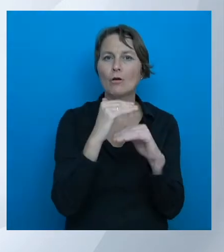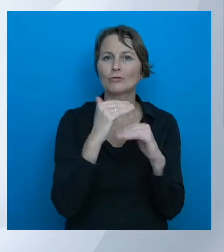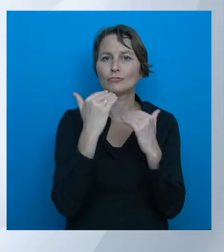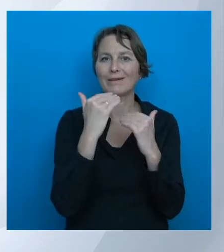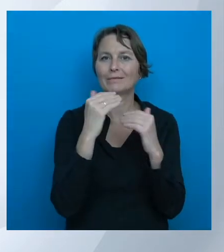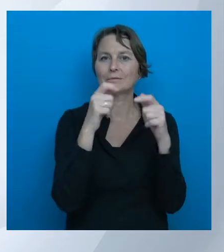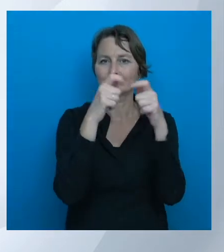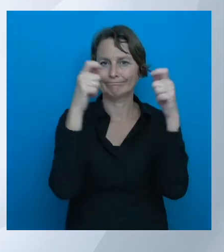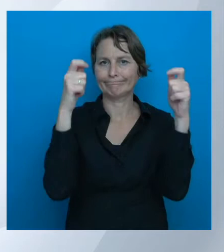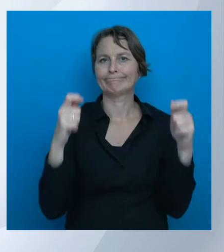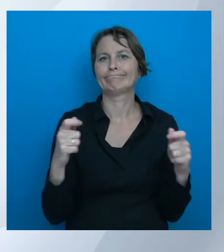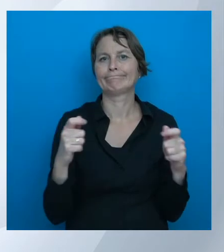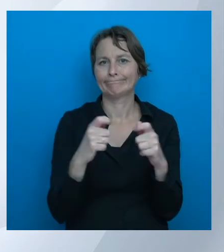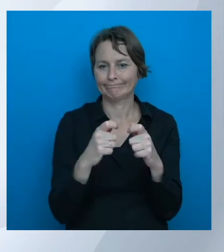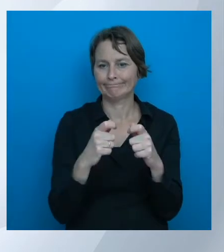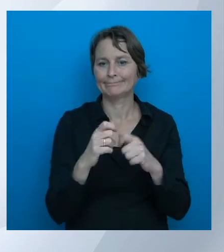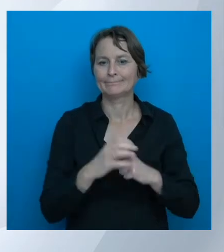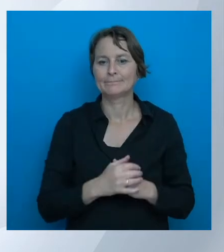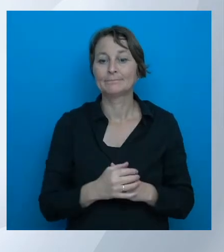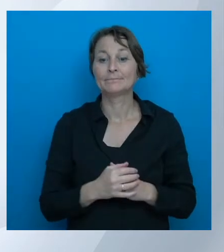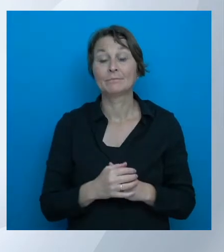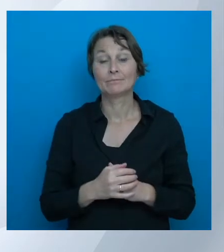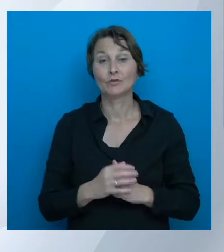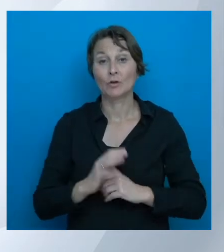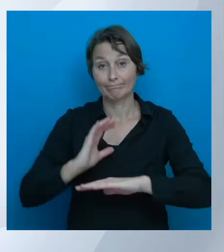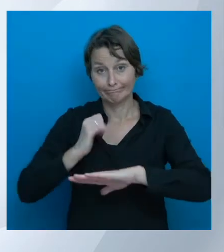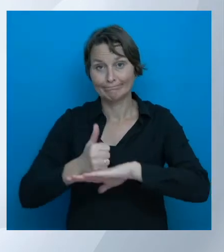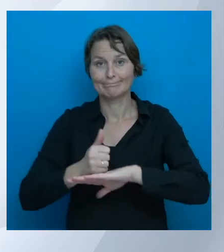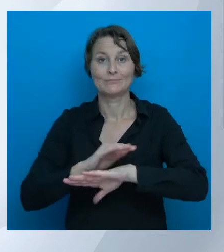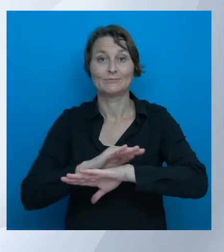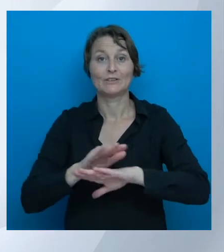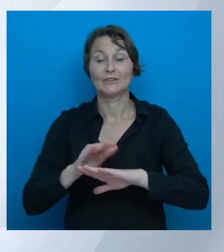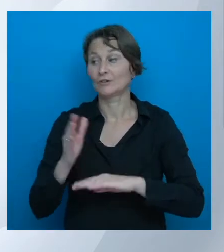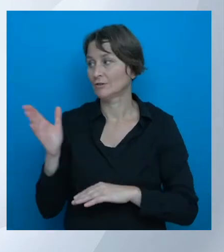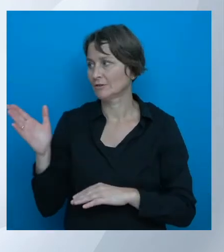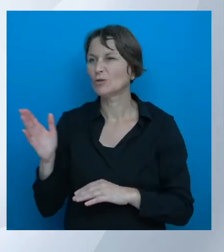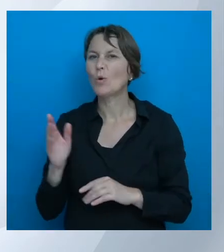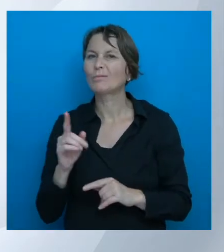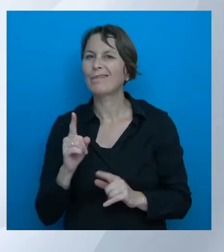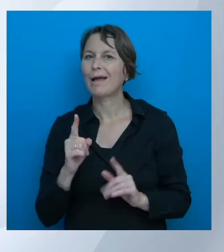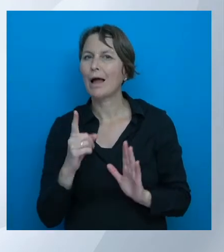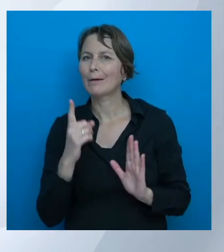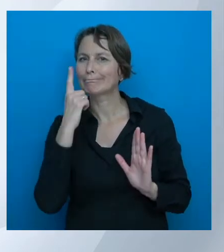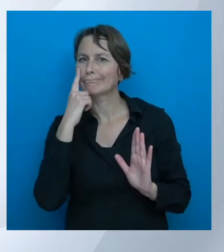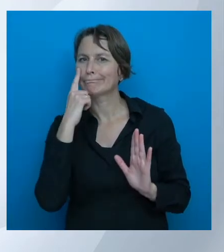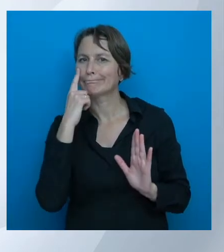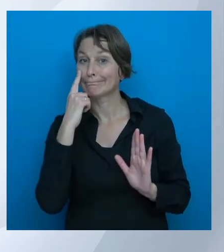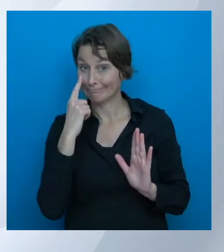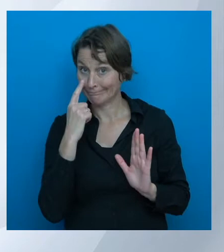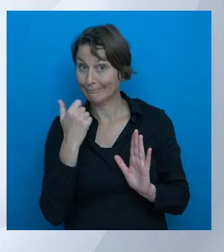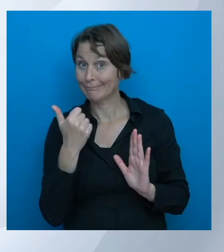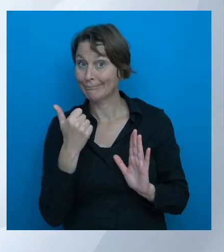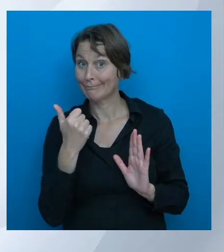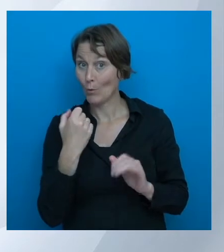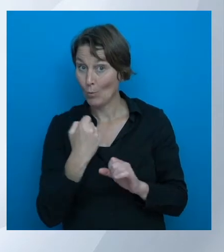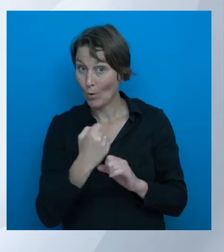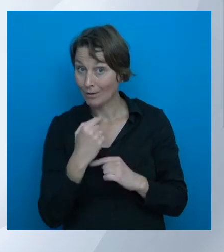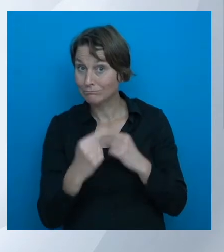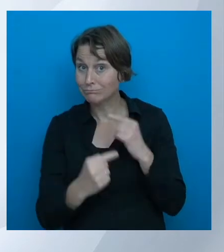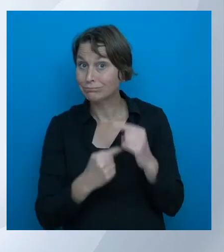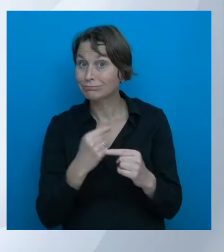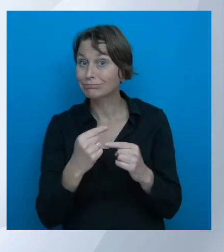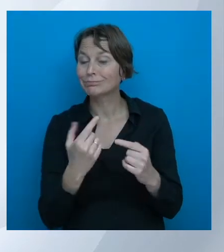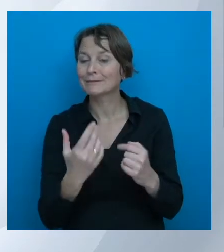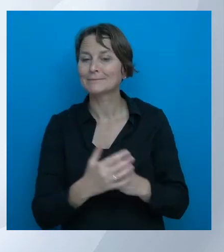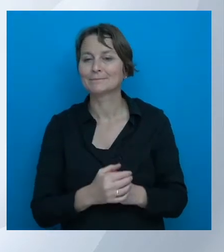actual constraint in place. Let's test out if this works. So I have a